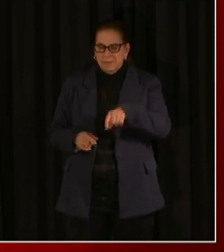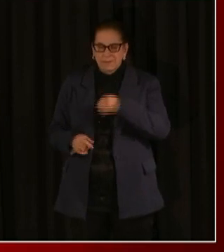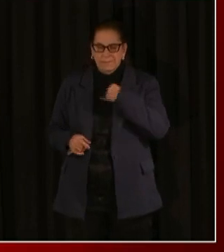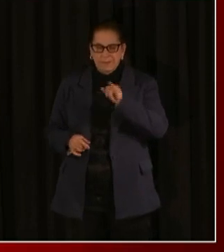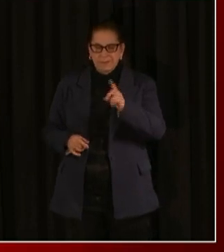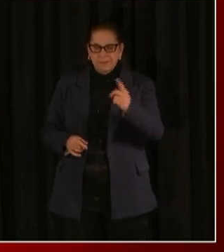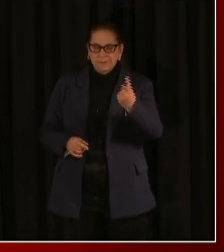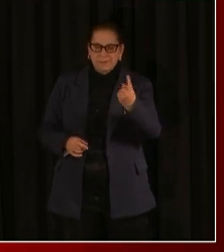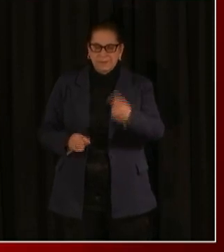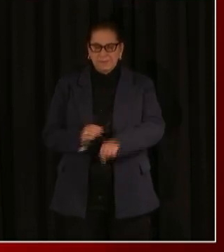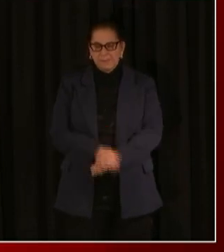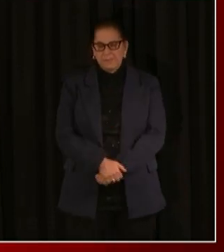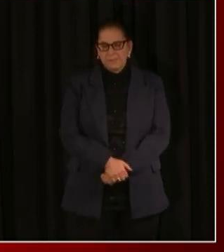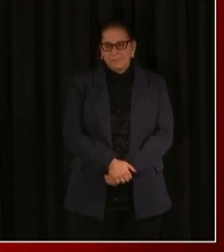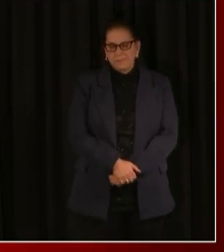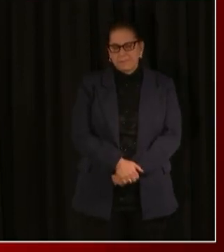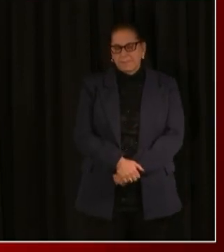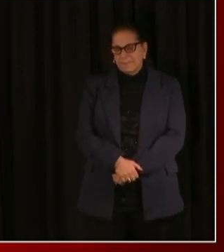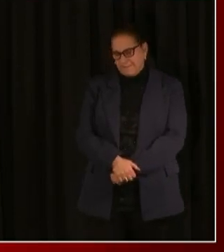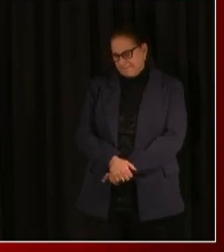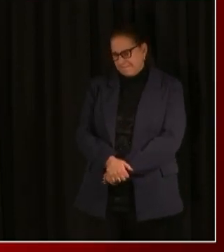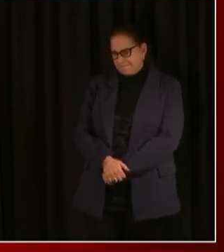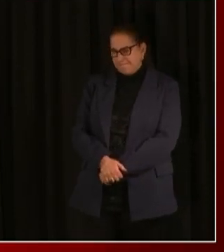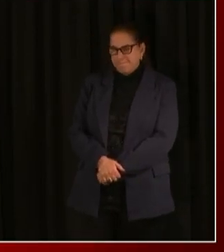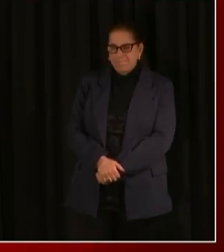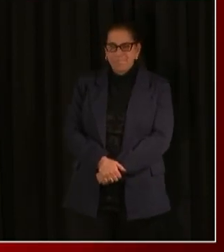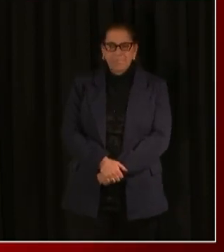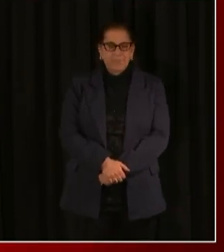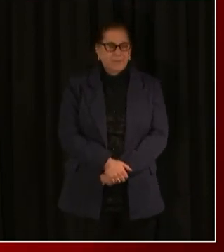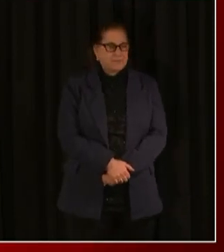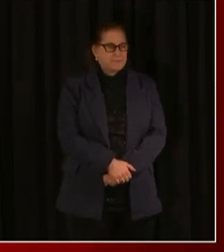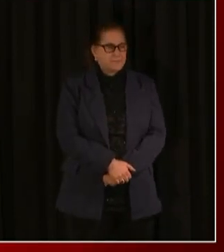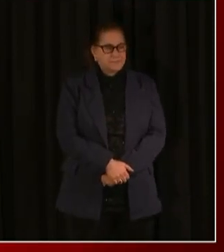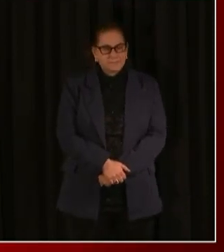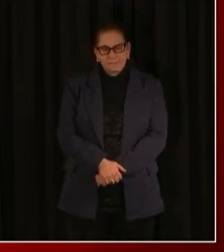identification, like bills and paychecks, to access the vaccine.